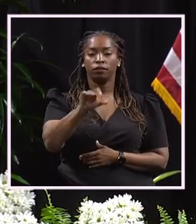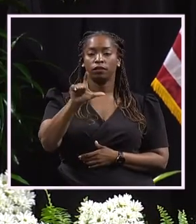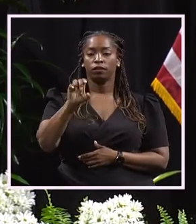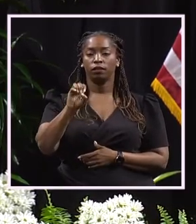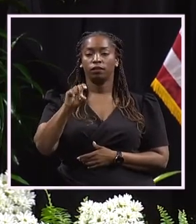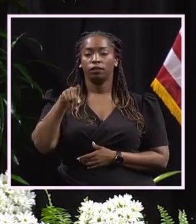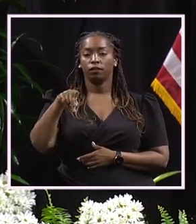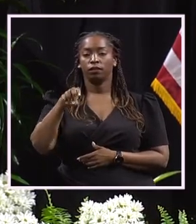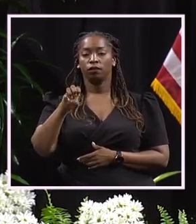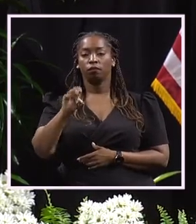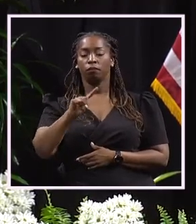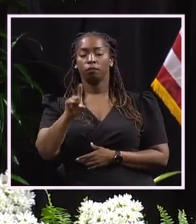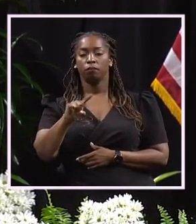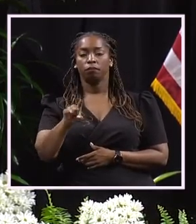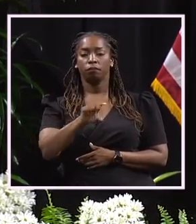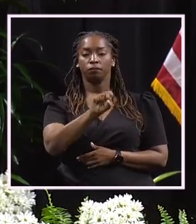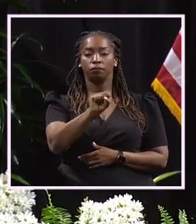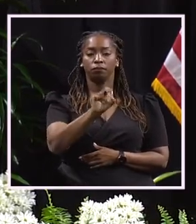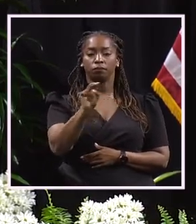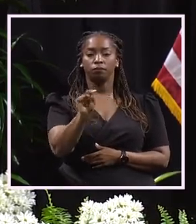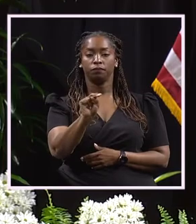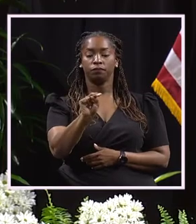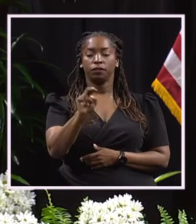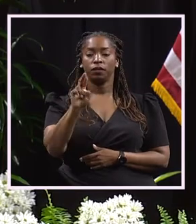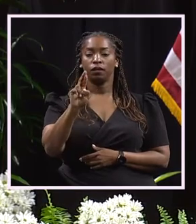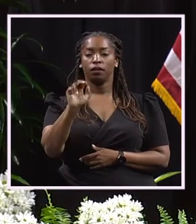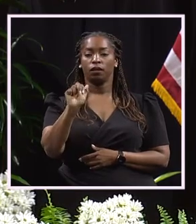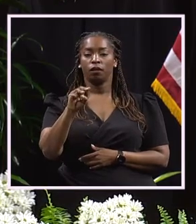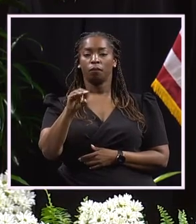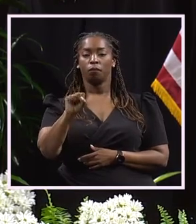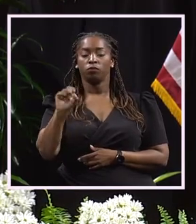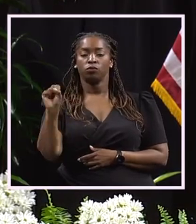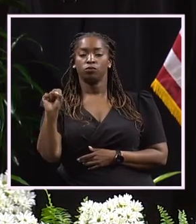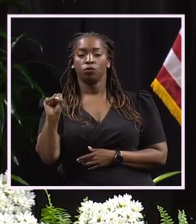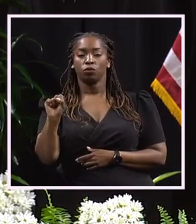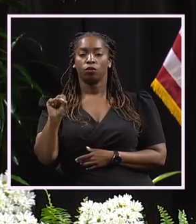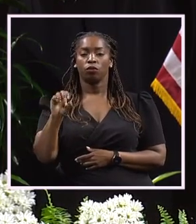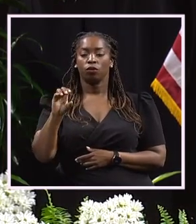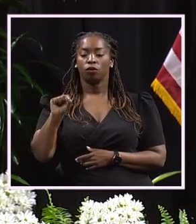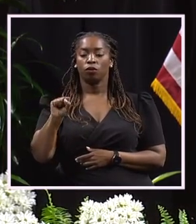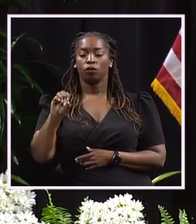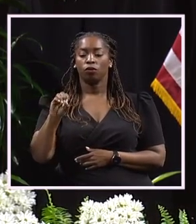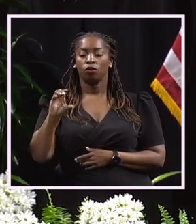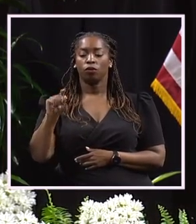Samantha Natalie Ramos Soto, Master of Accountancy.